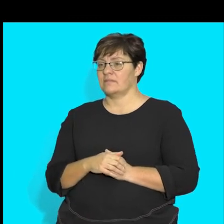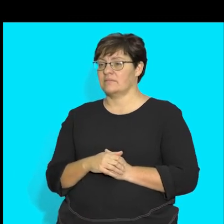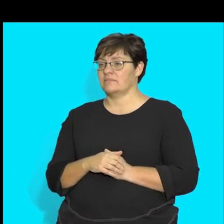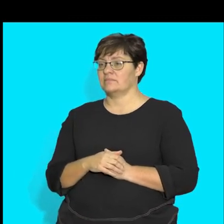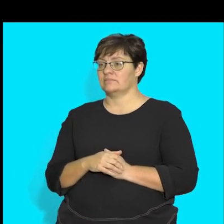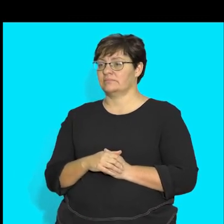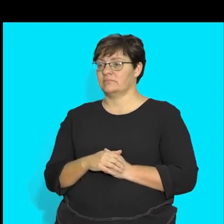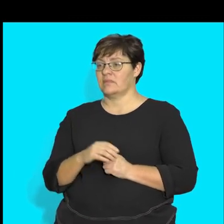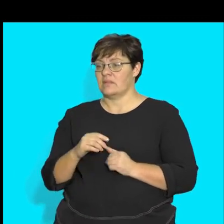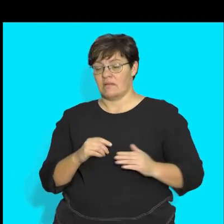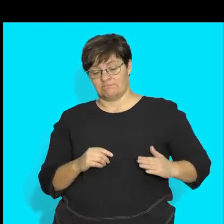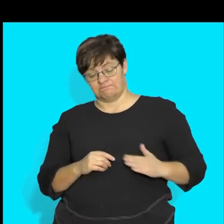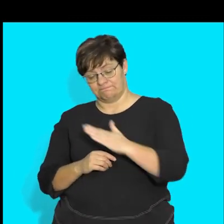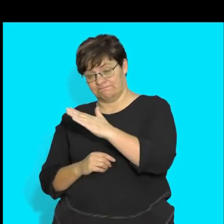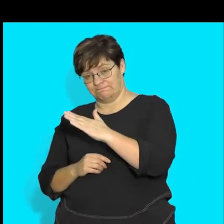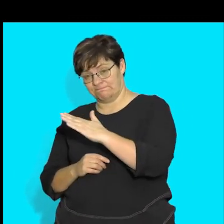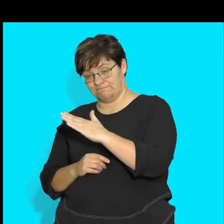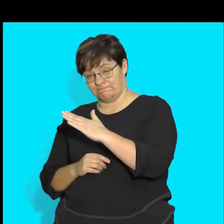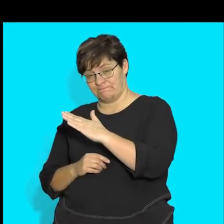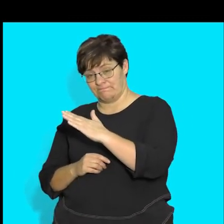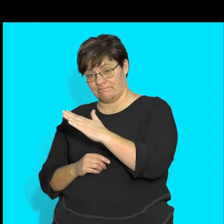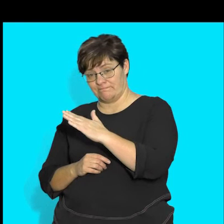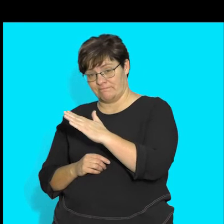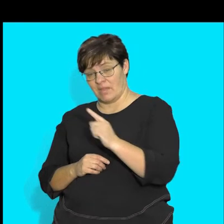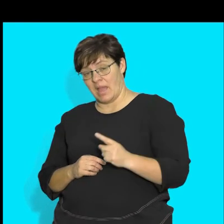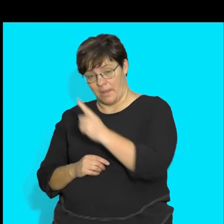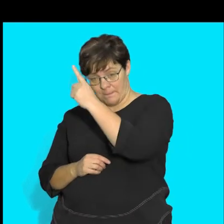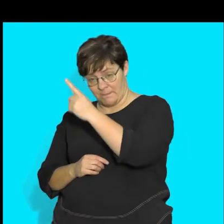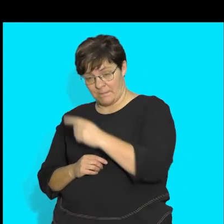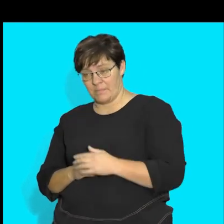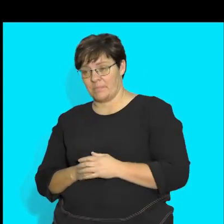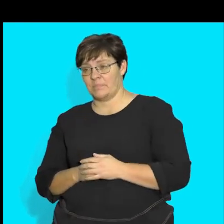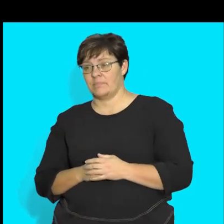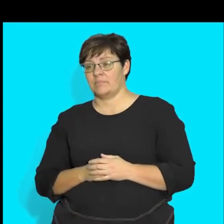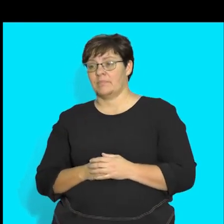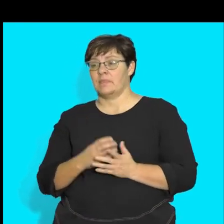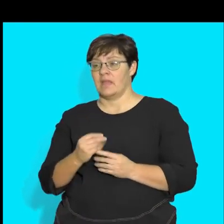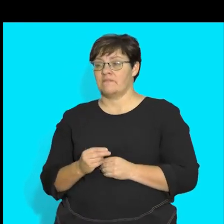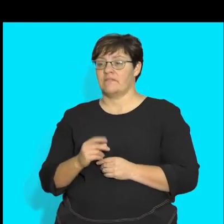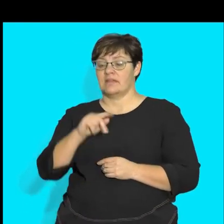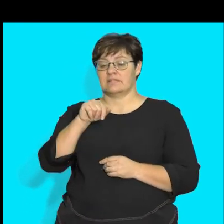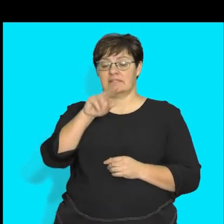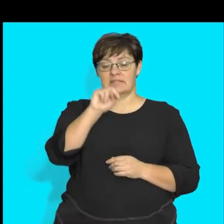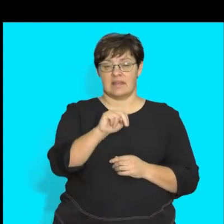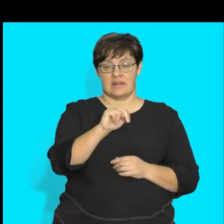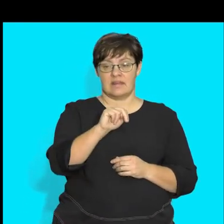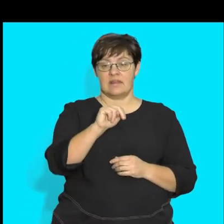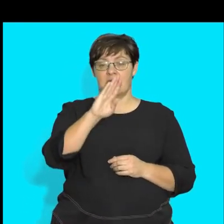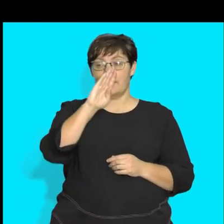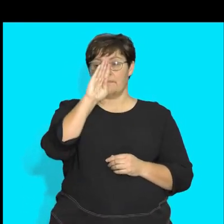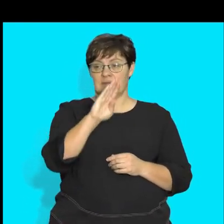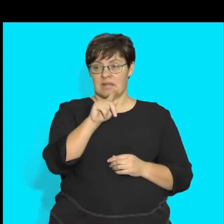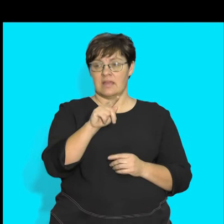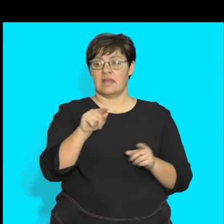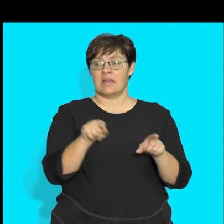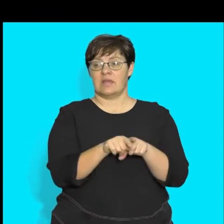that beta is the angle of inclination of my line going up. And so I'm going to go and I'm going to write